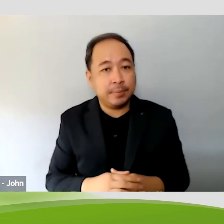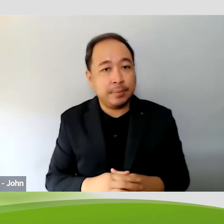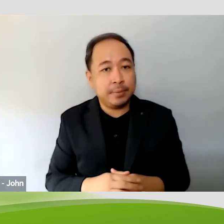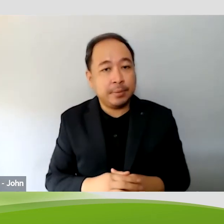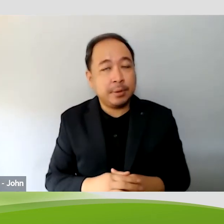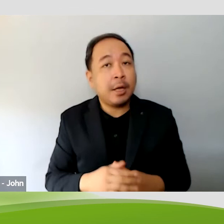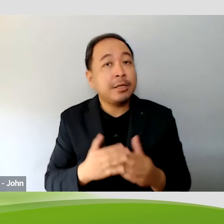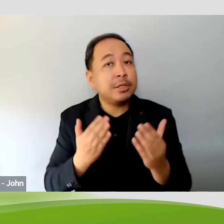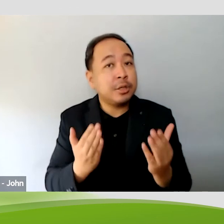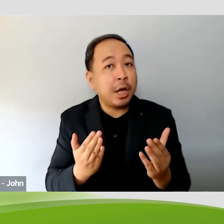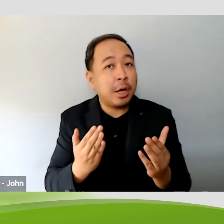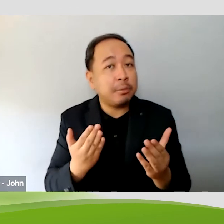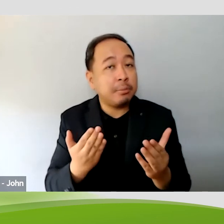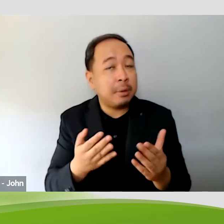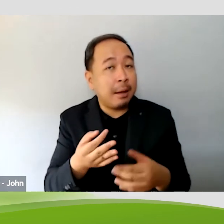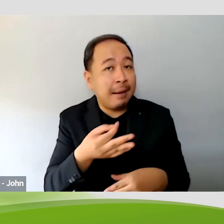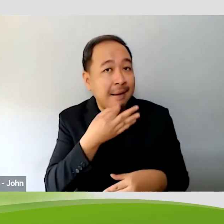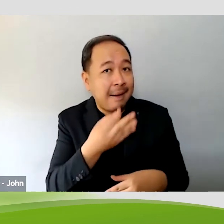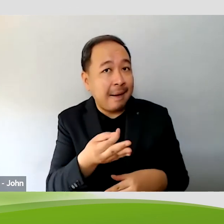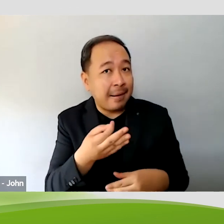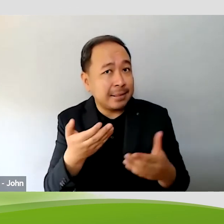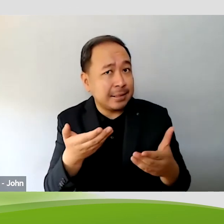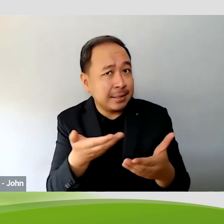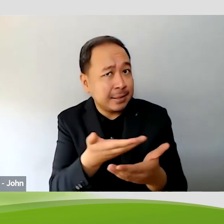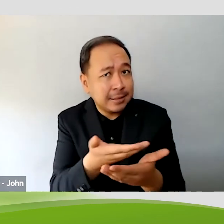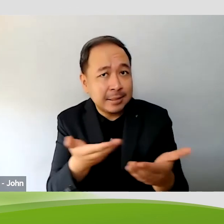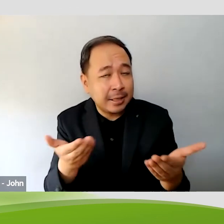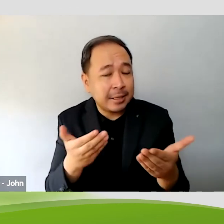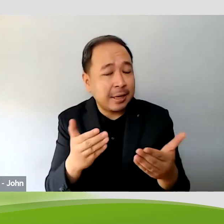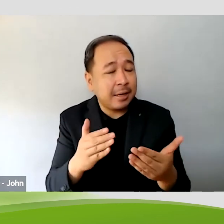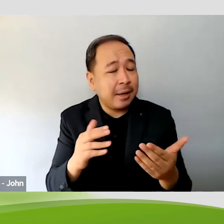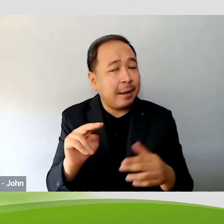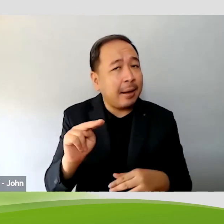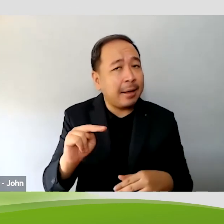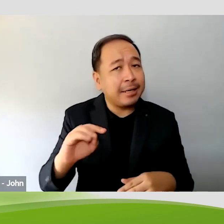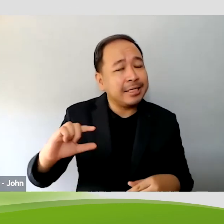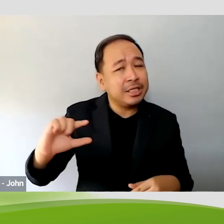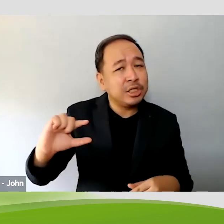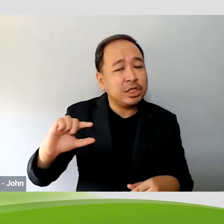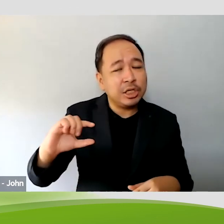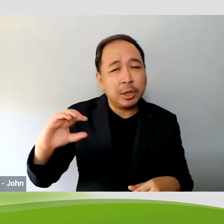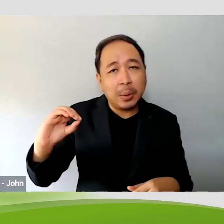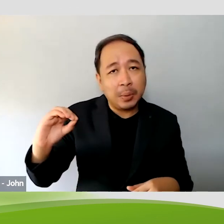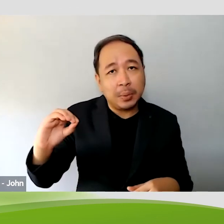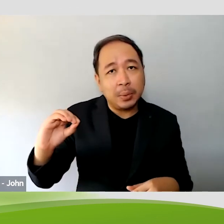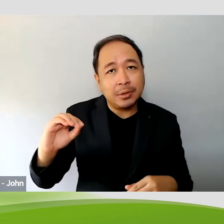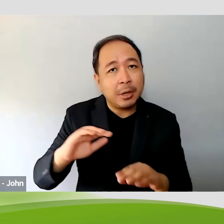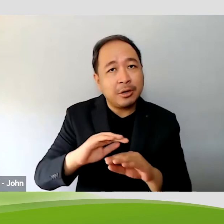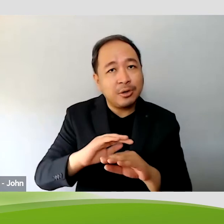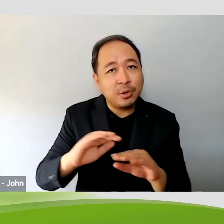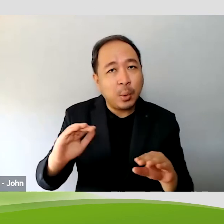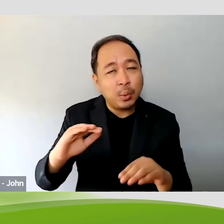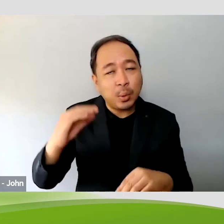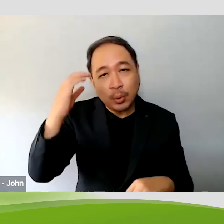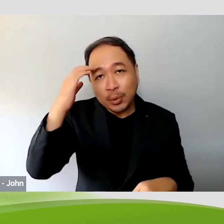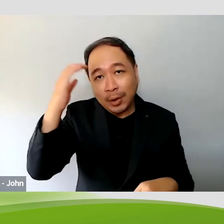if there are any other non-government actors and stakeholders who would like to come in from the